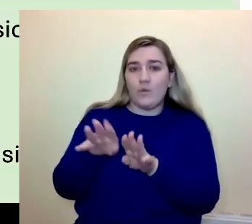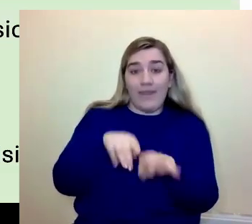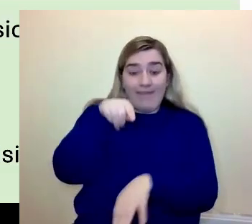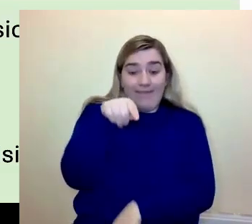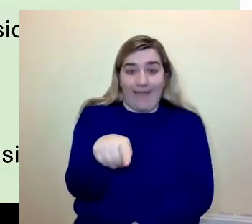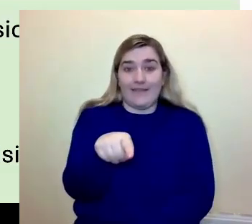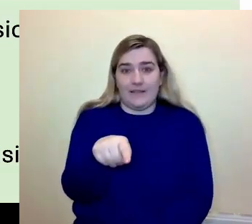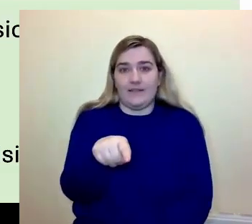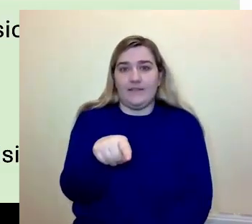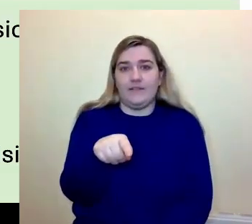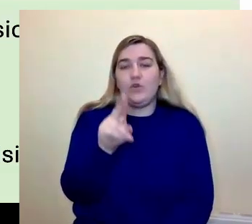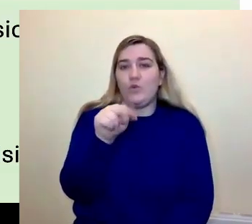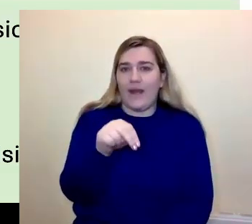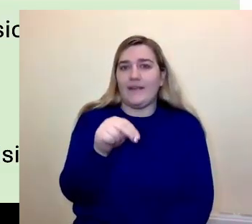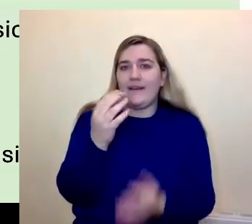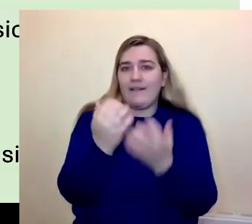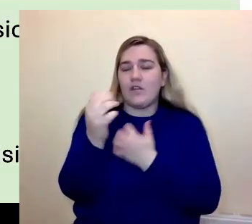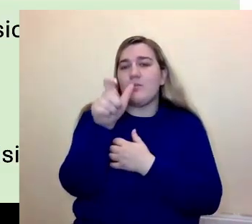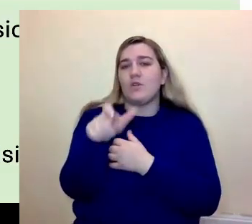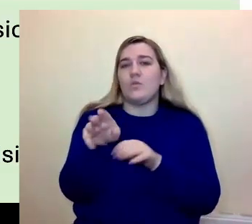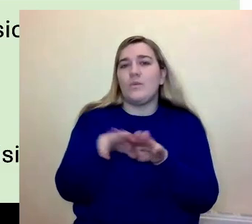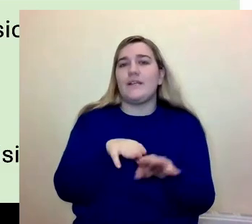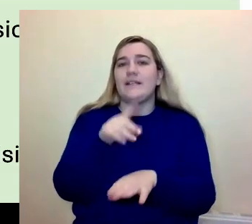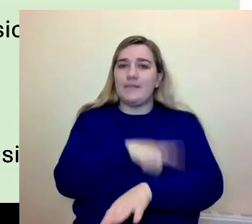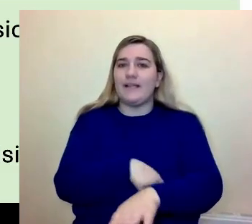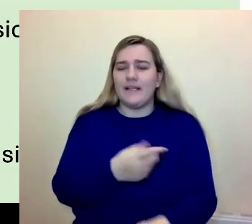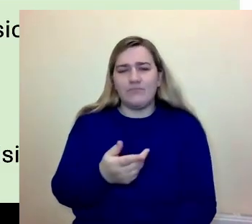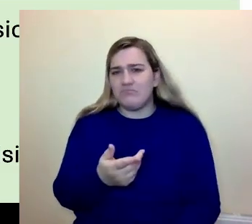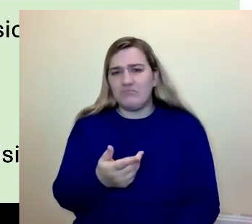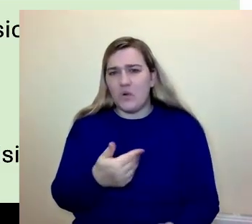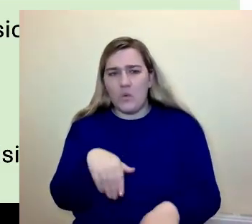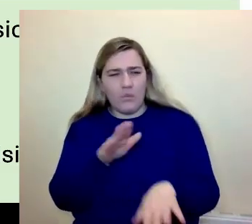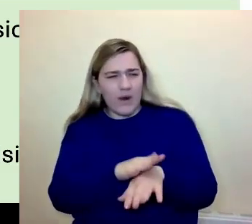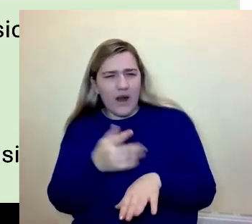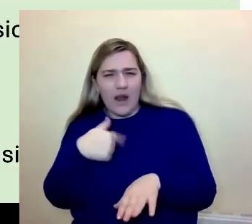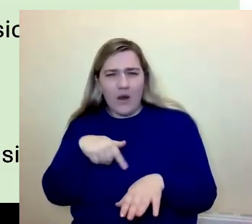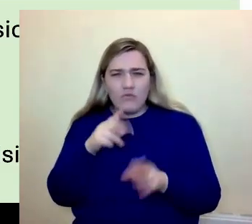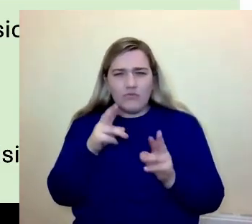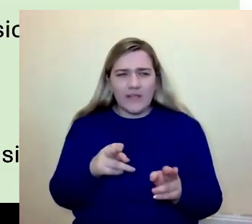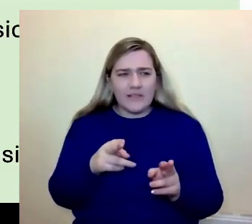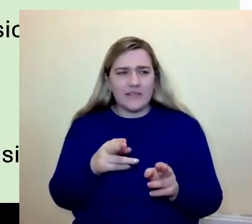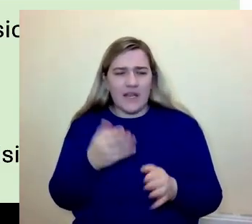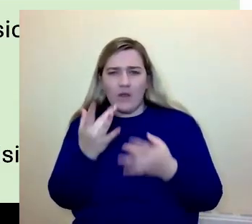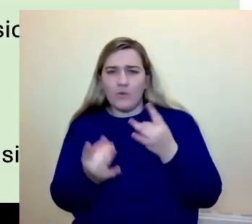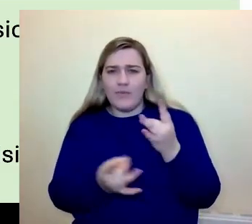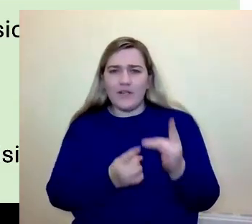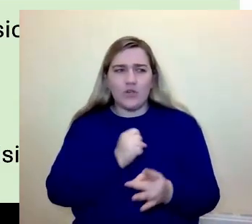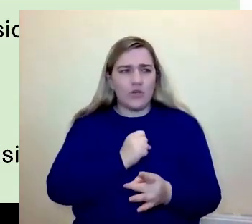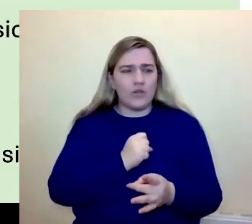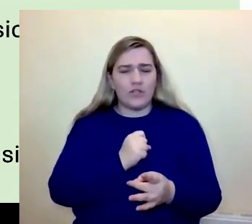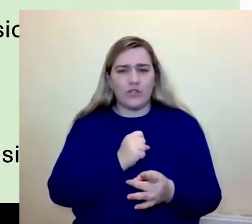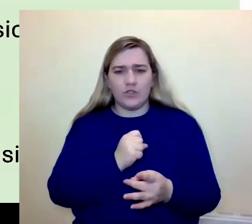the UN Convention. Where are our rights, and how do we give voice to